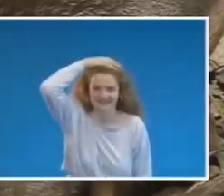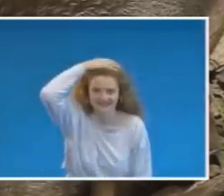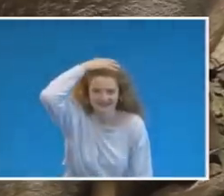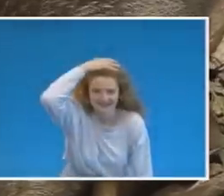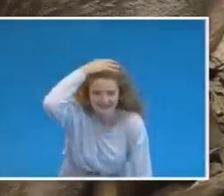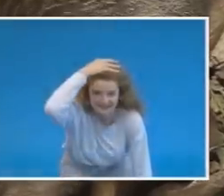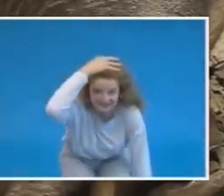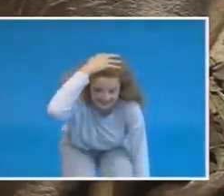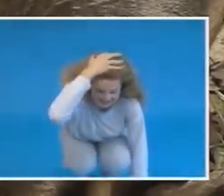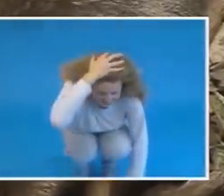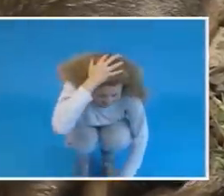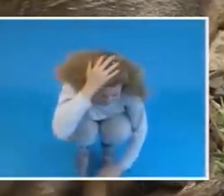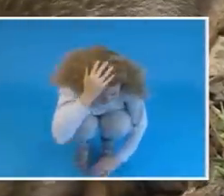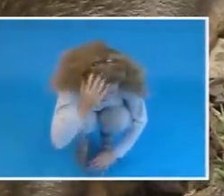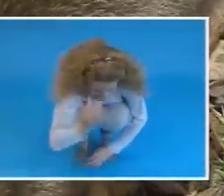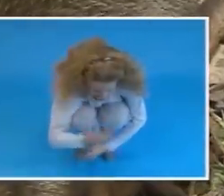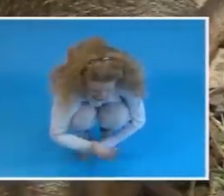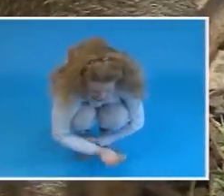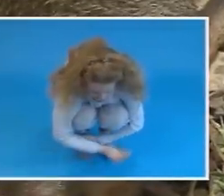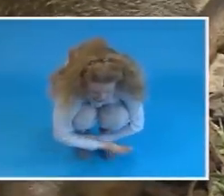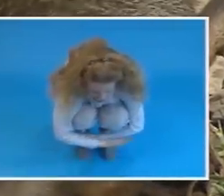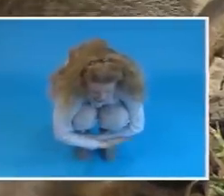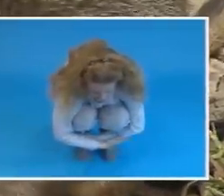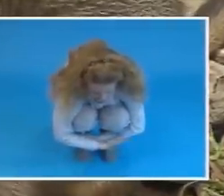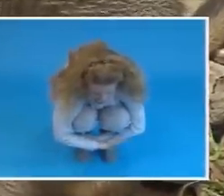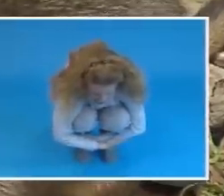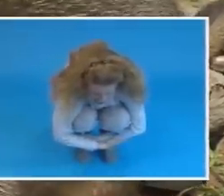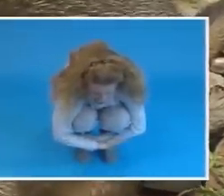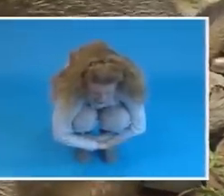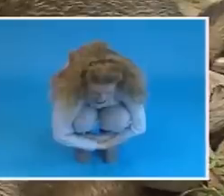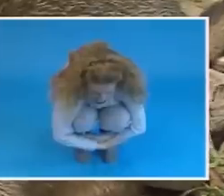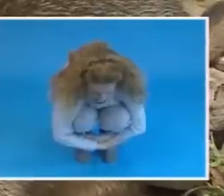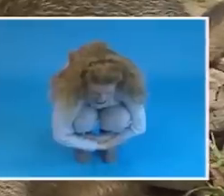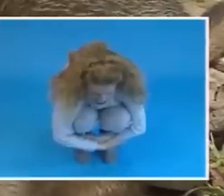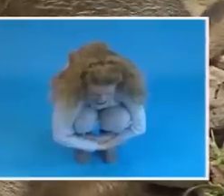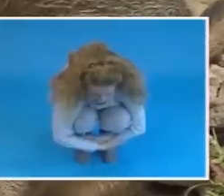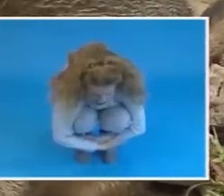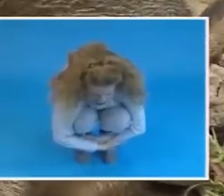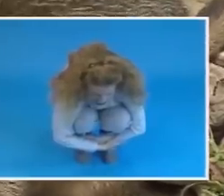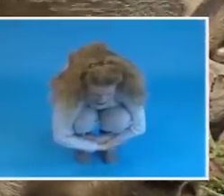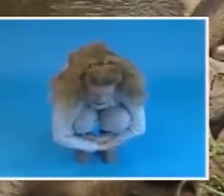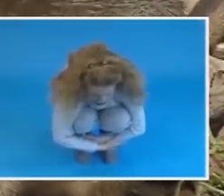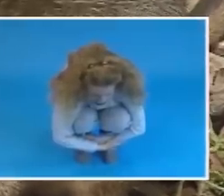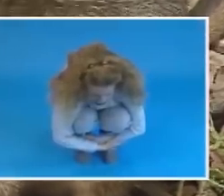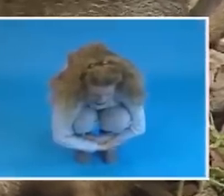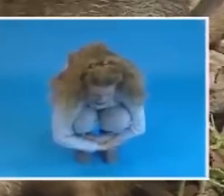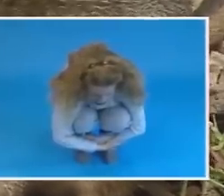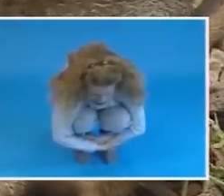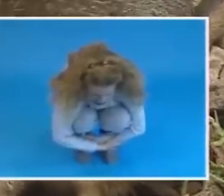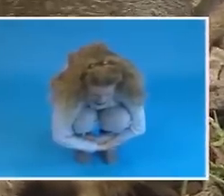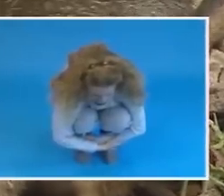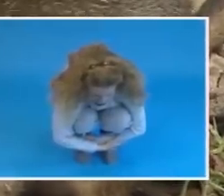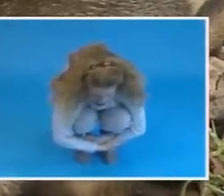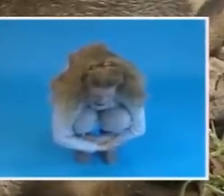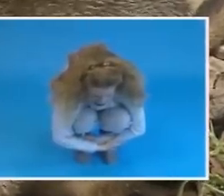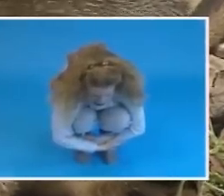Jack in the box, as quiet as a mouse, way down inside his dark little house. There he lies,